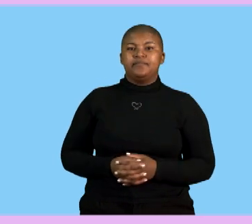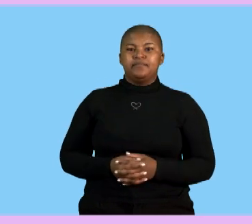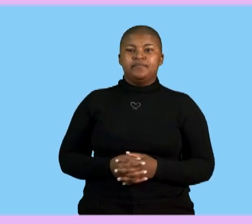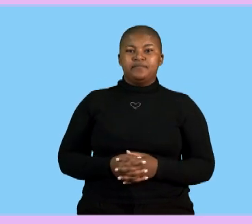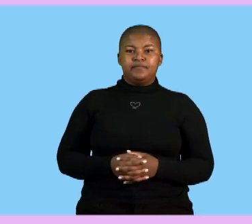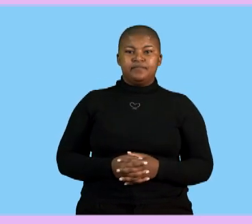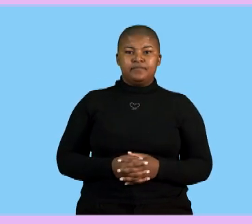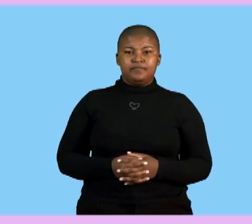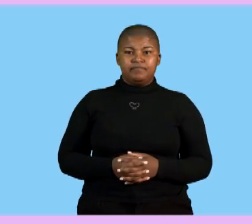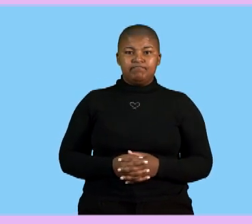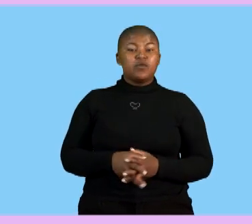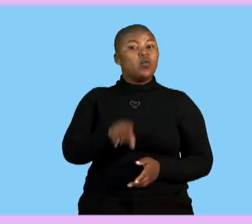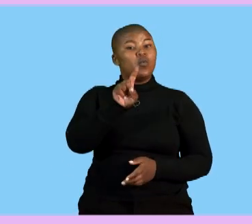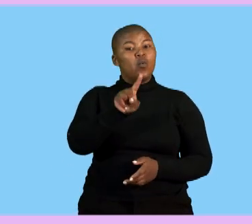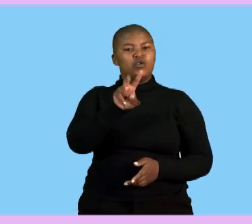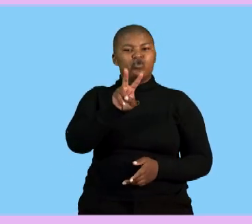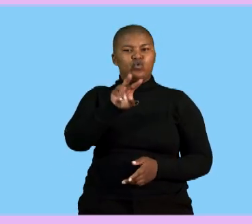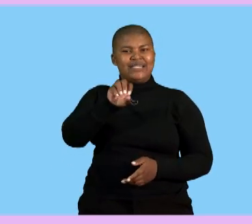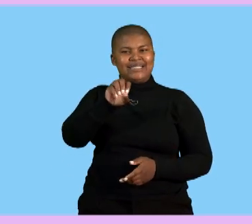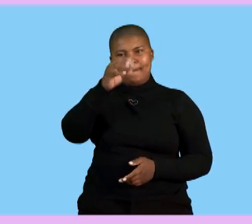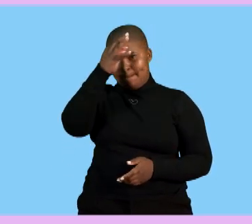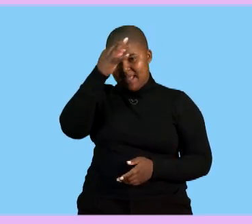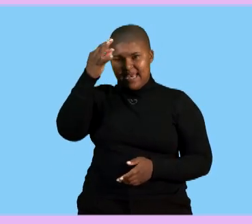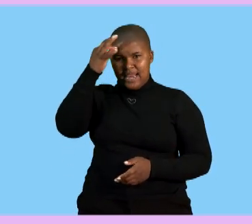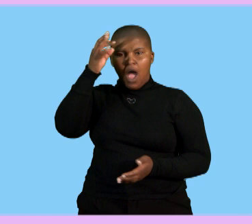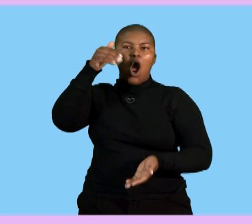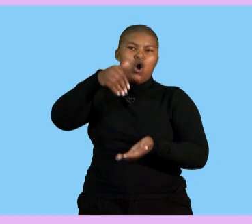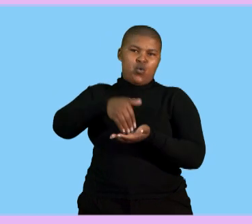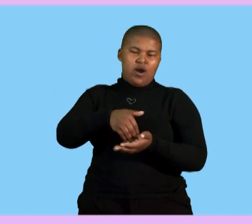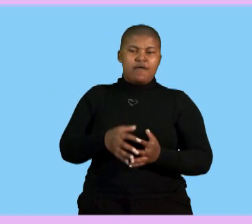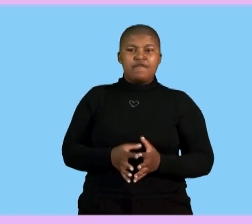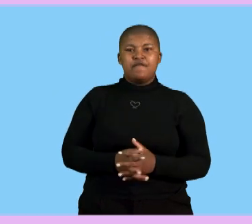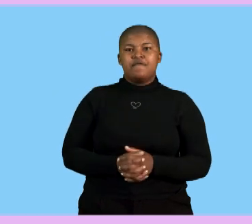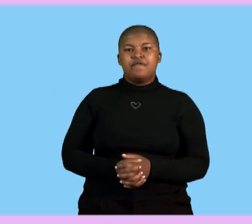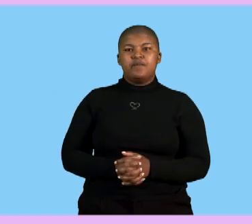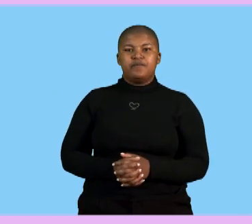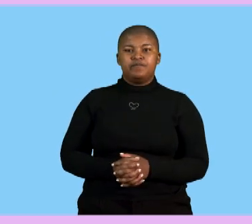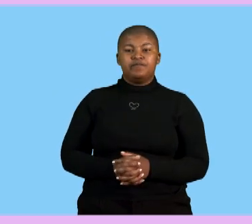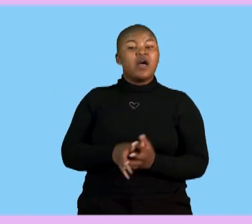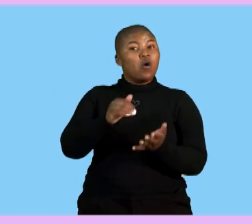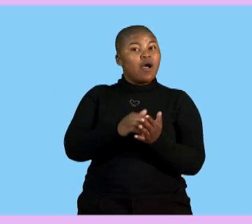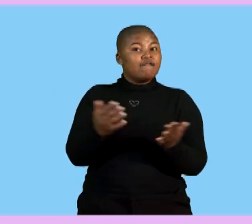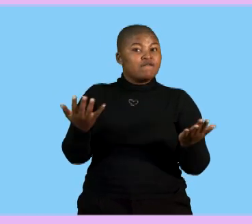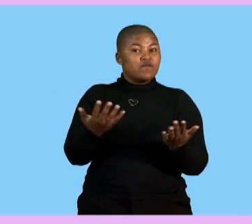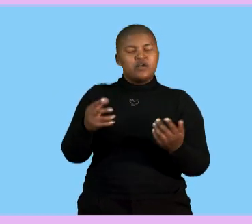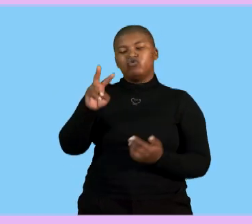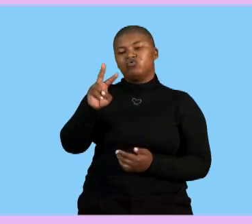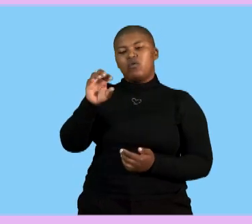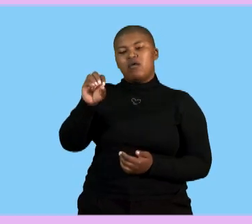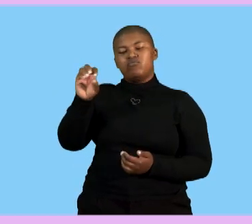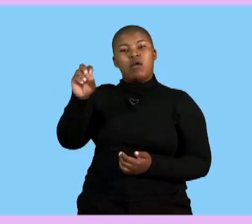and then you will see it will take 120 minutes to reach